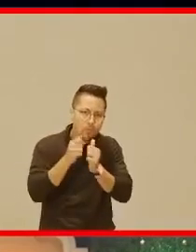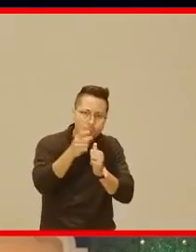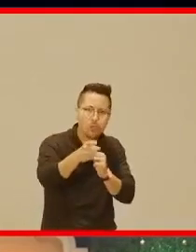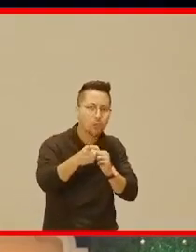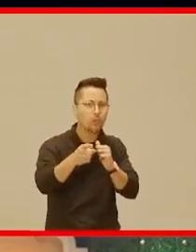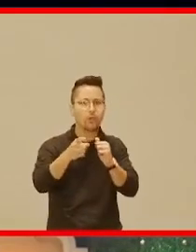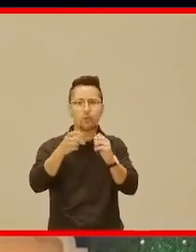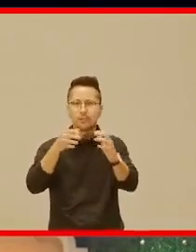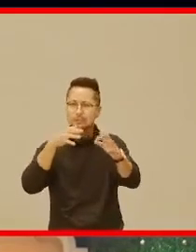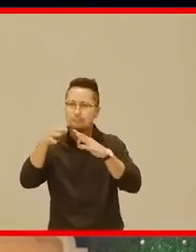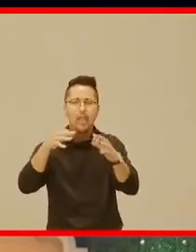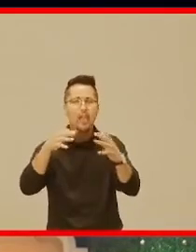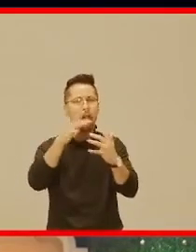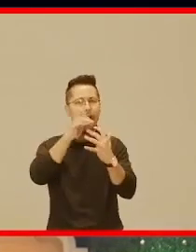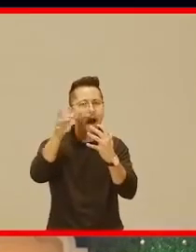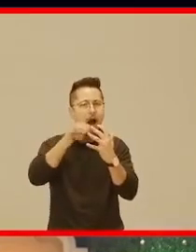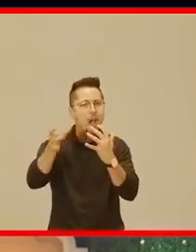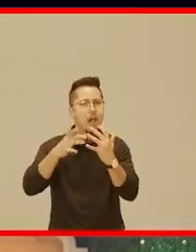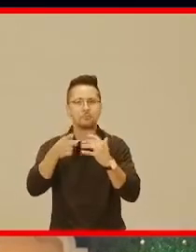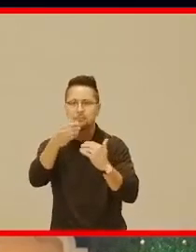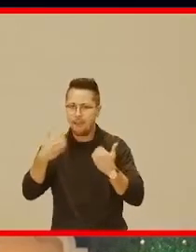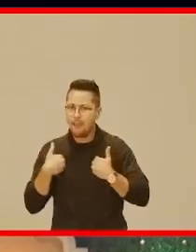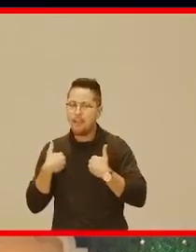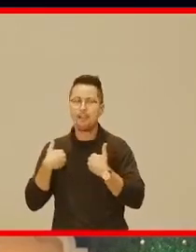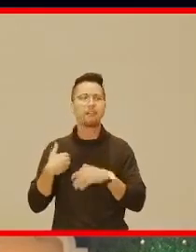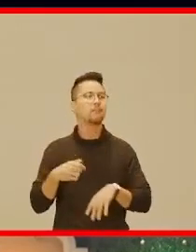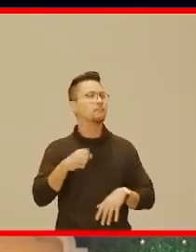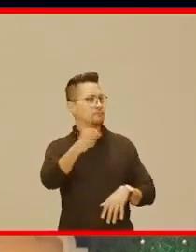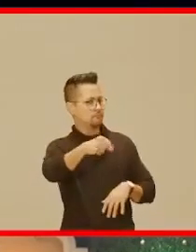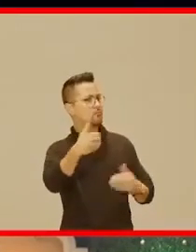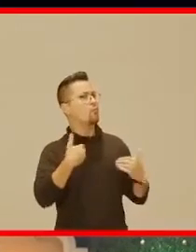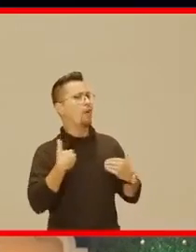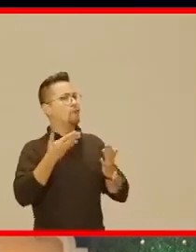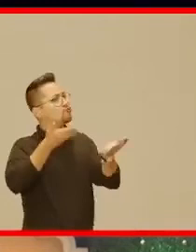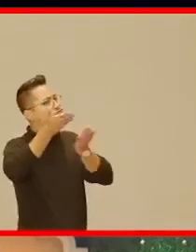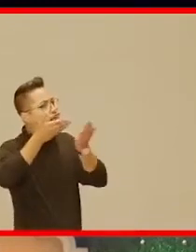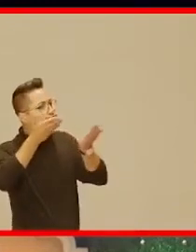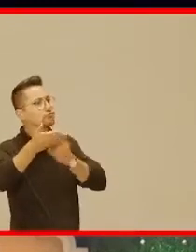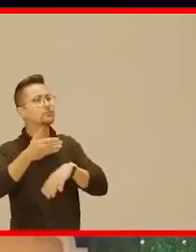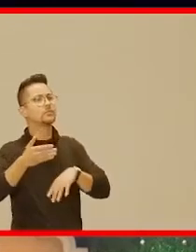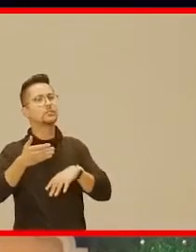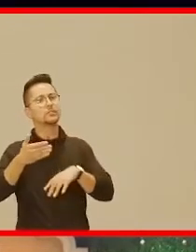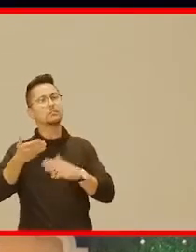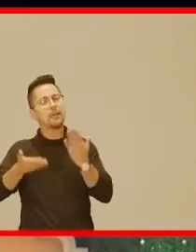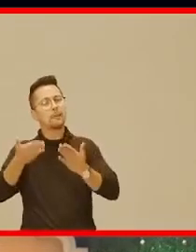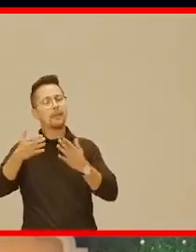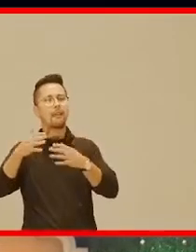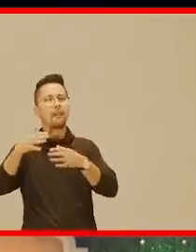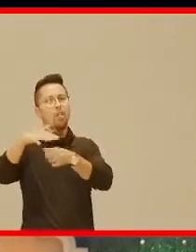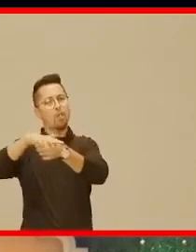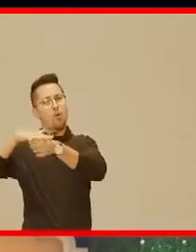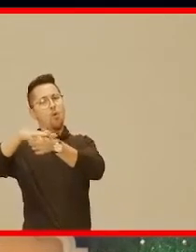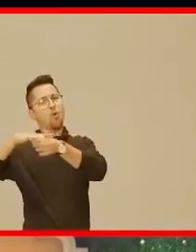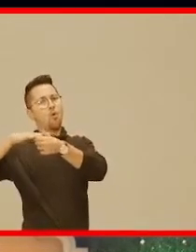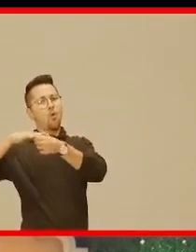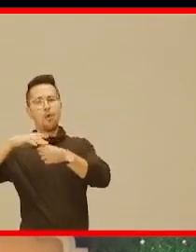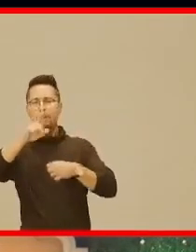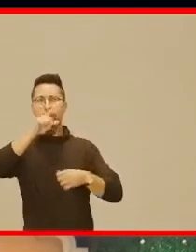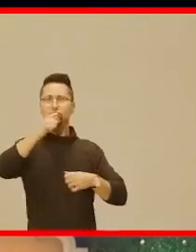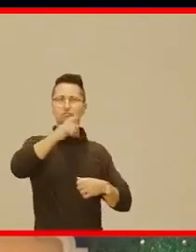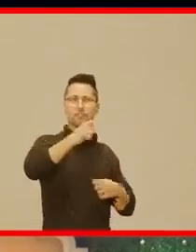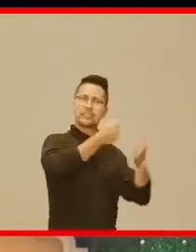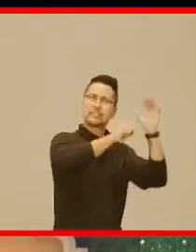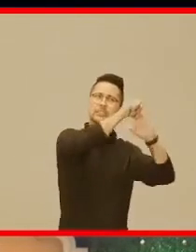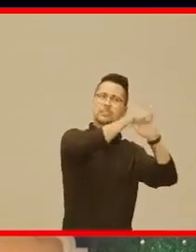There are going to be some services that you can, with the local government. I'm not sure that's necessarily a state legislative issue, but